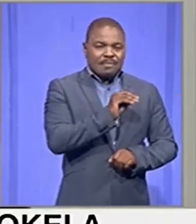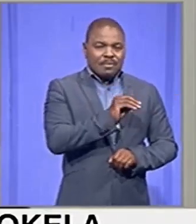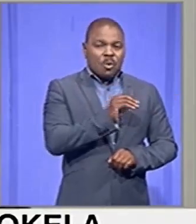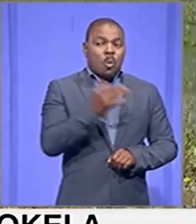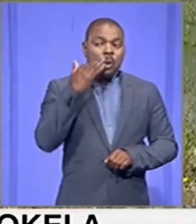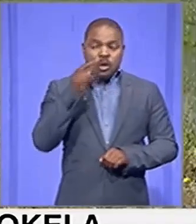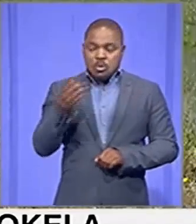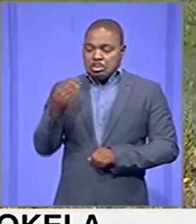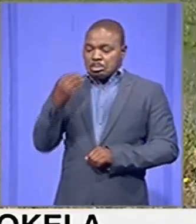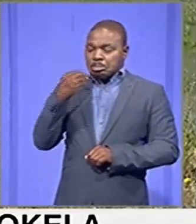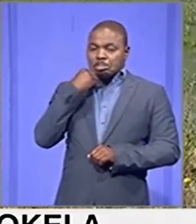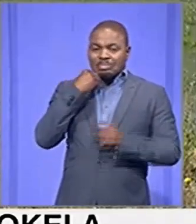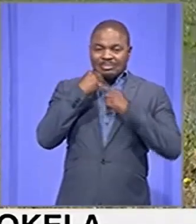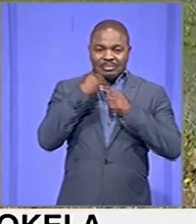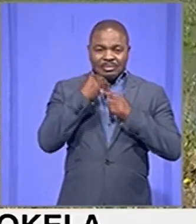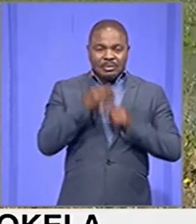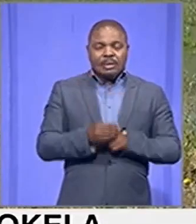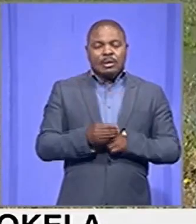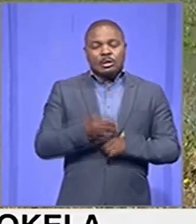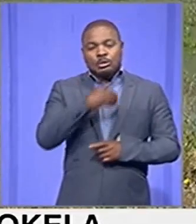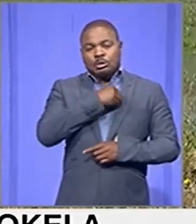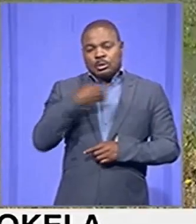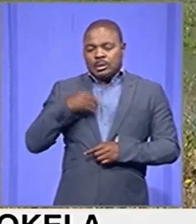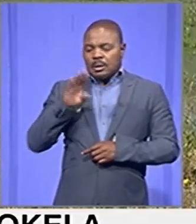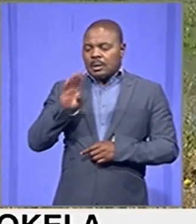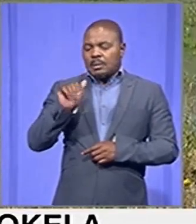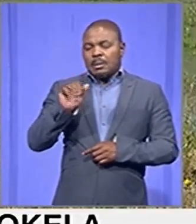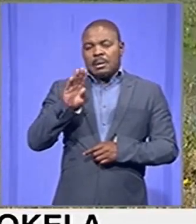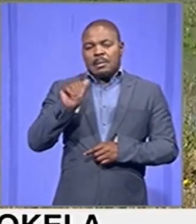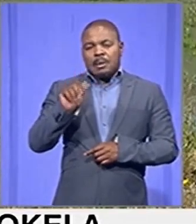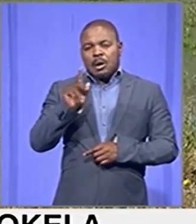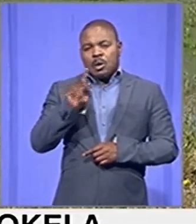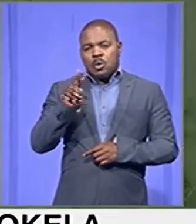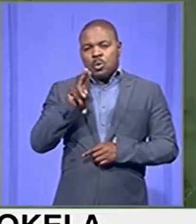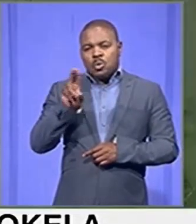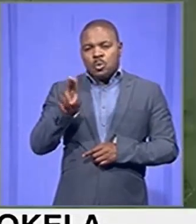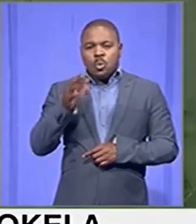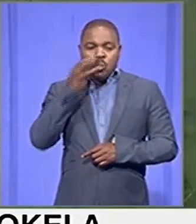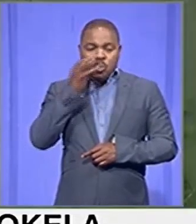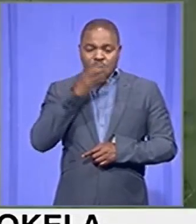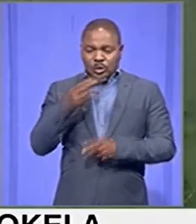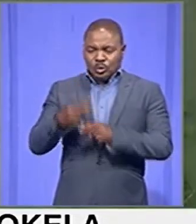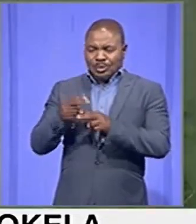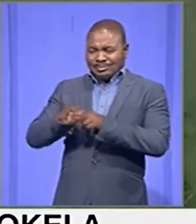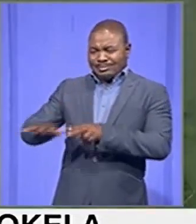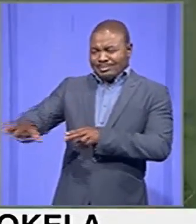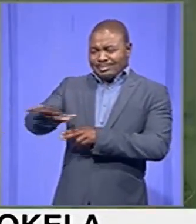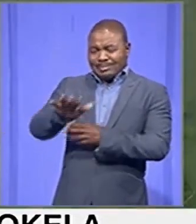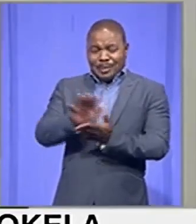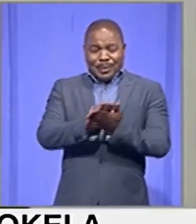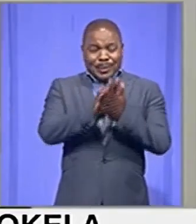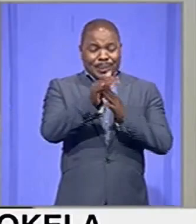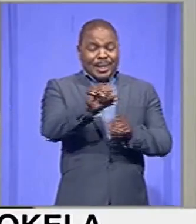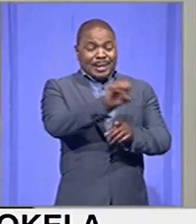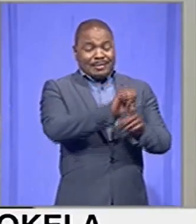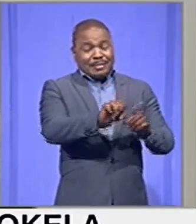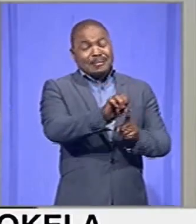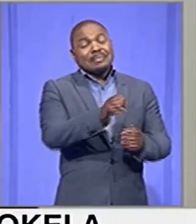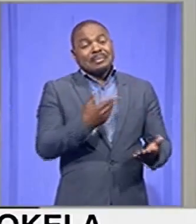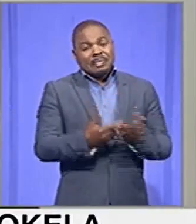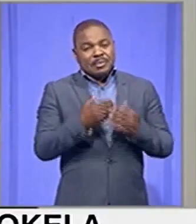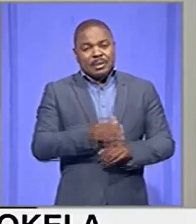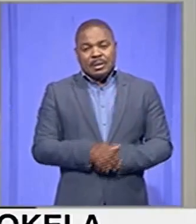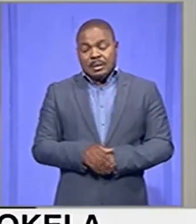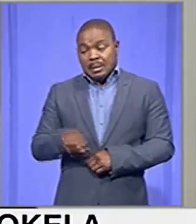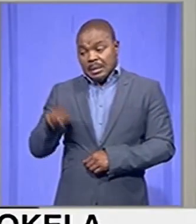is ingested. Ngaka Papa Guru o re dikgwerekgwere di na le ditshila tse fapaneng tse senyang tikoloho. It contaminates